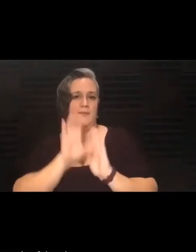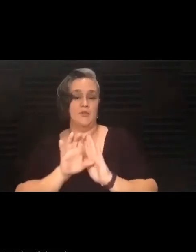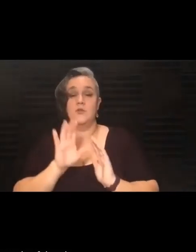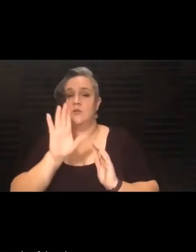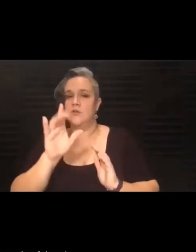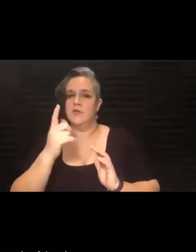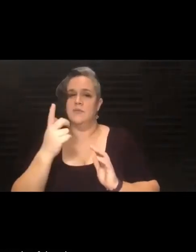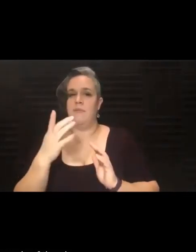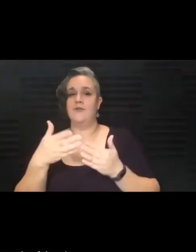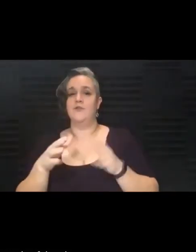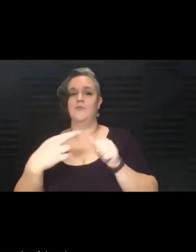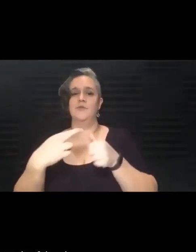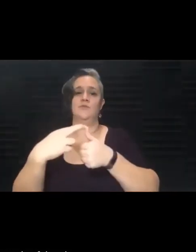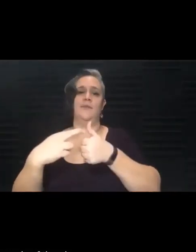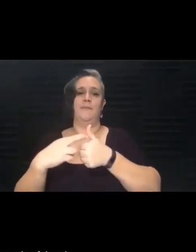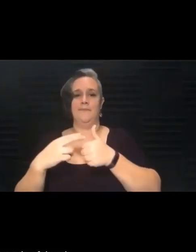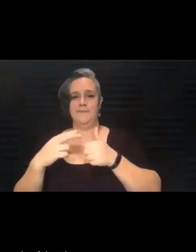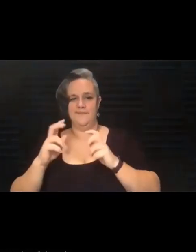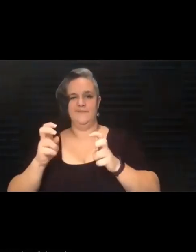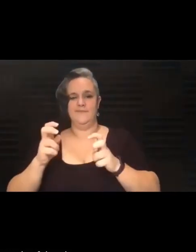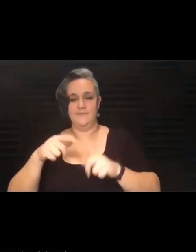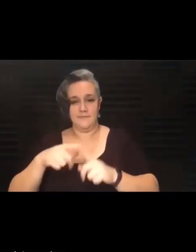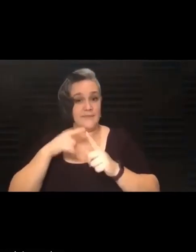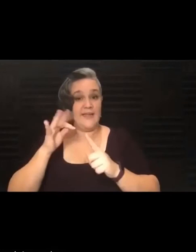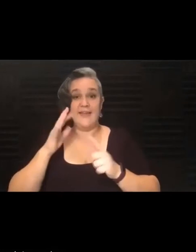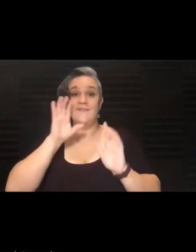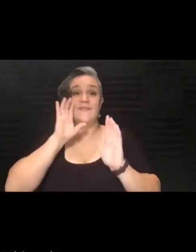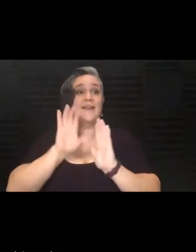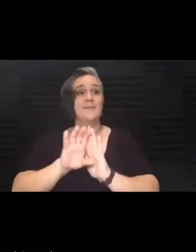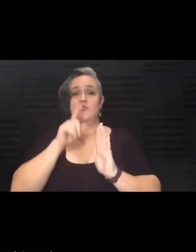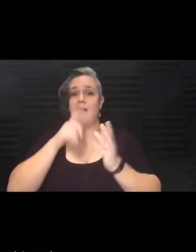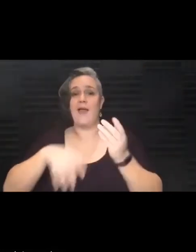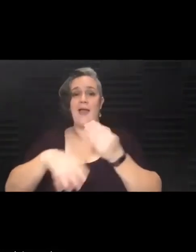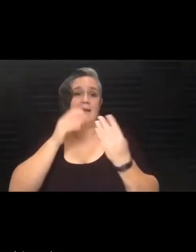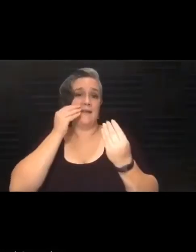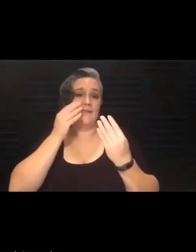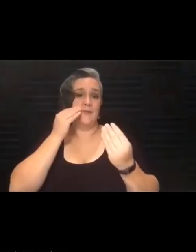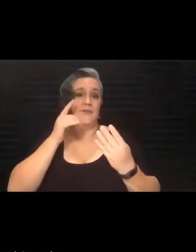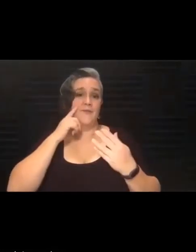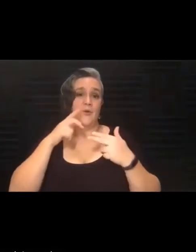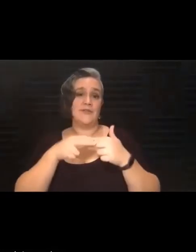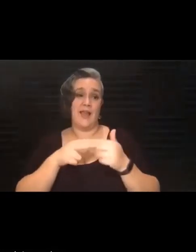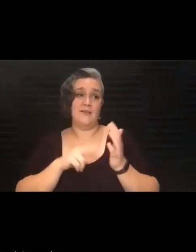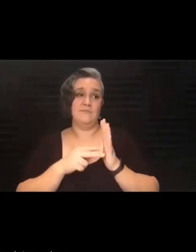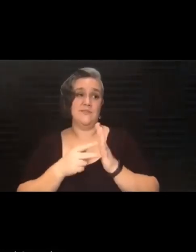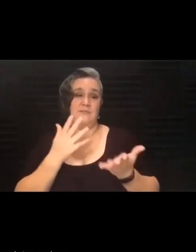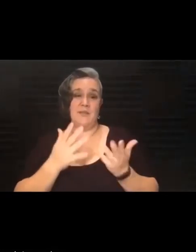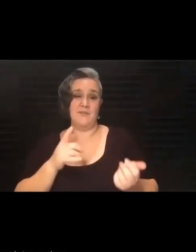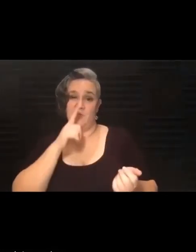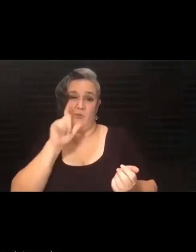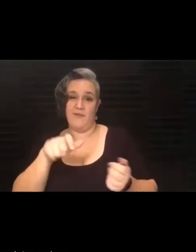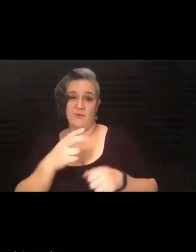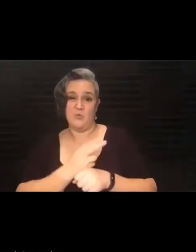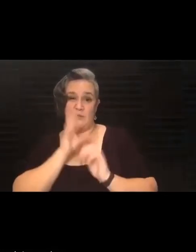rule of thumb that if an image is not adding information to a slide, good rule of thumb is maybe just don't use it,